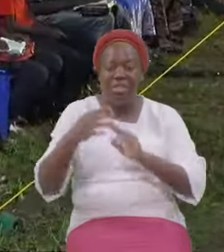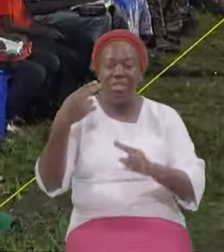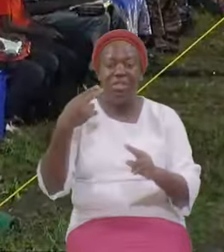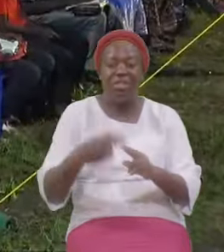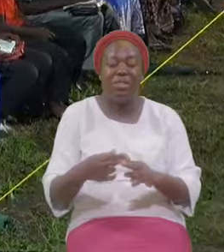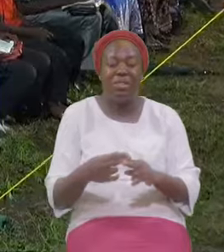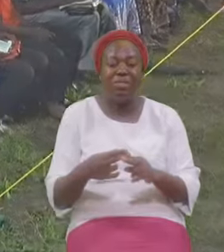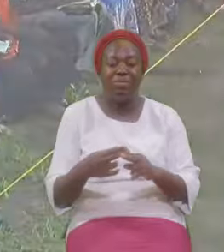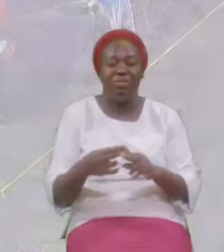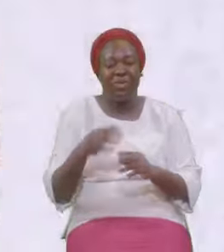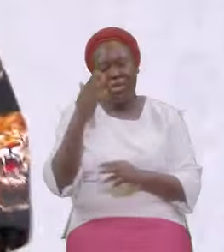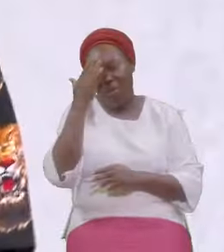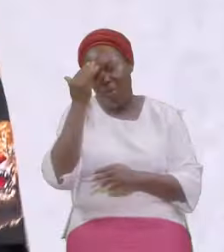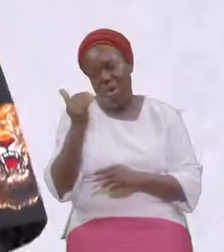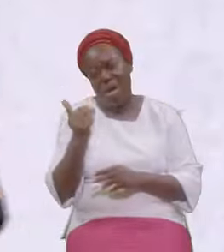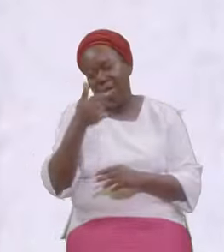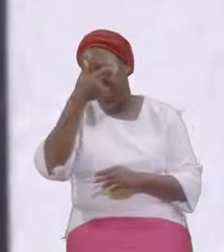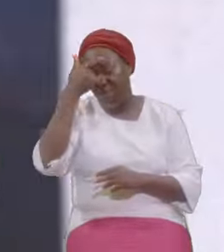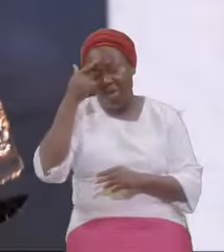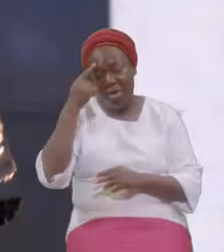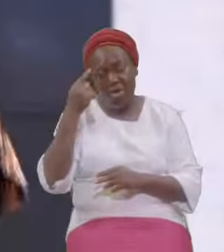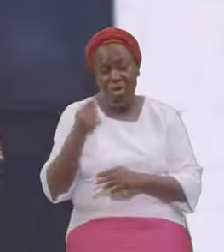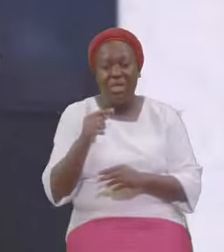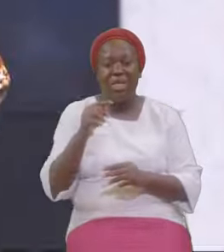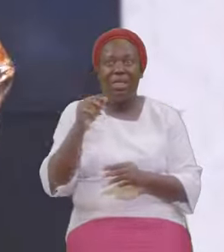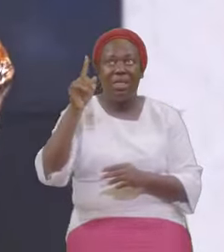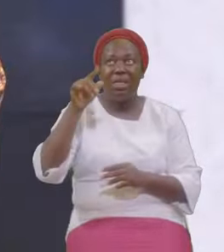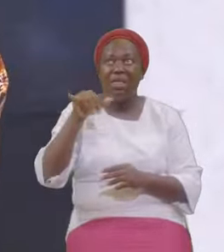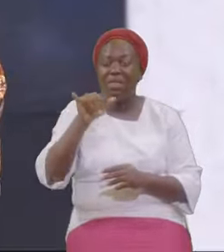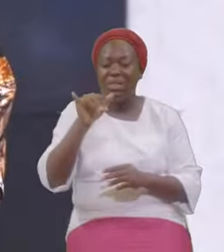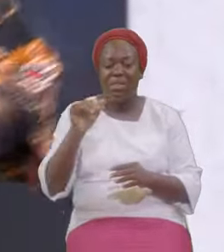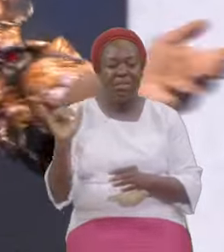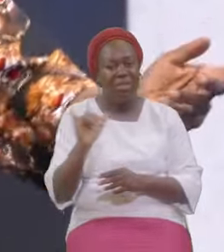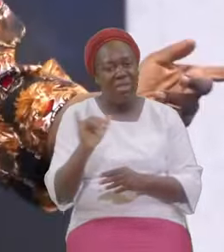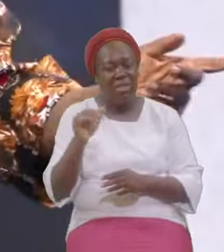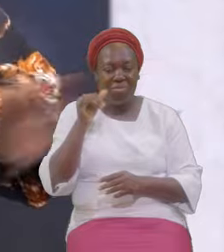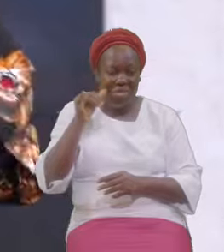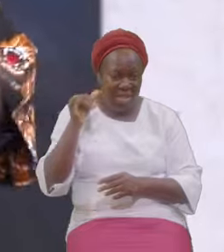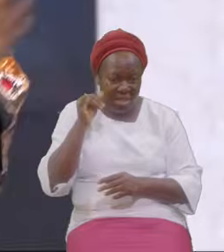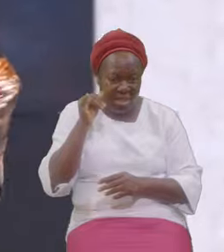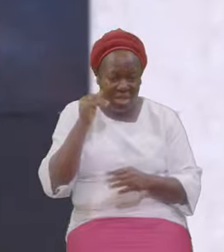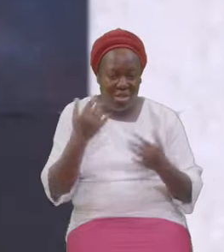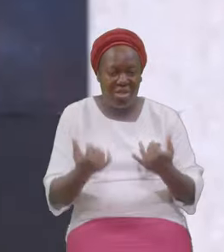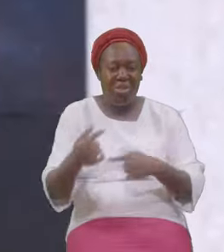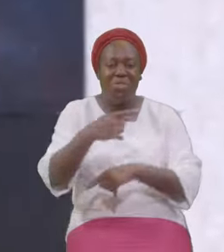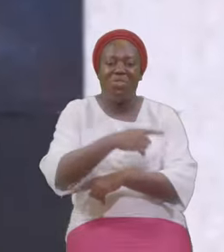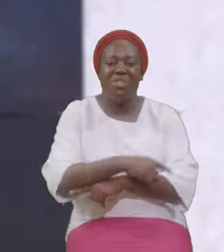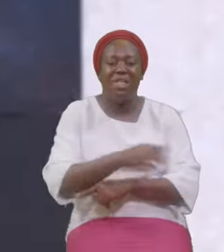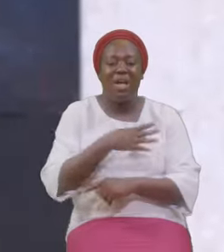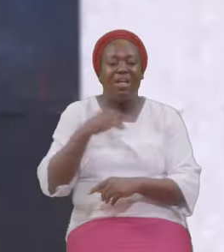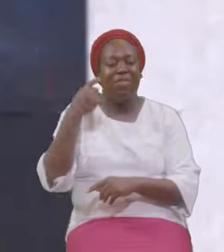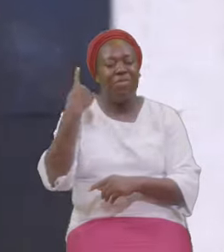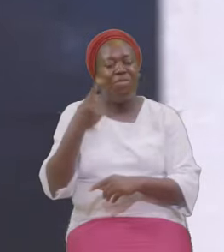Why? Because he's still the same yesterday, today, and